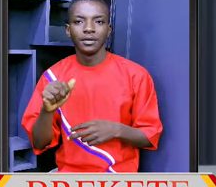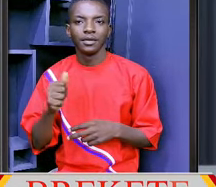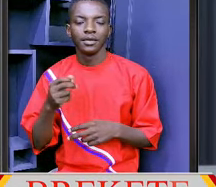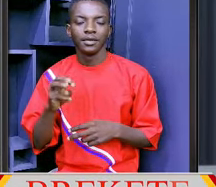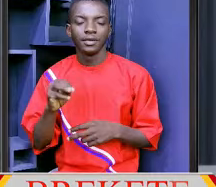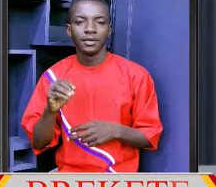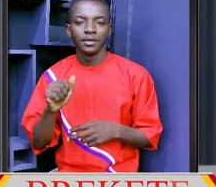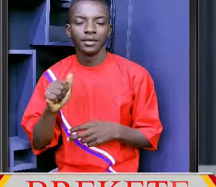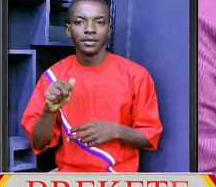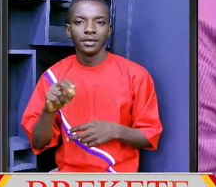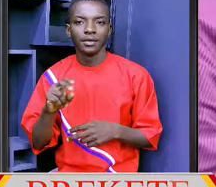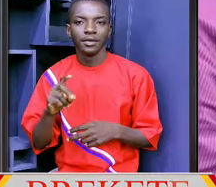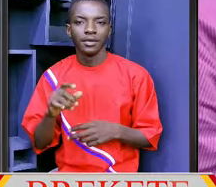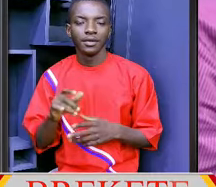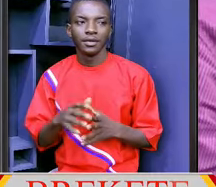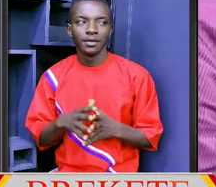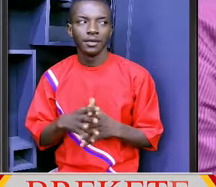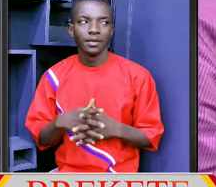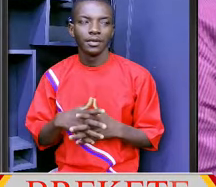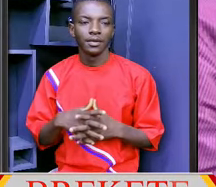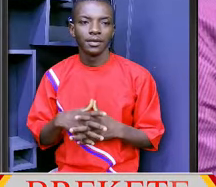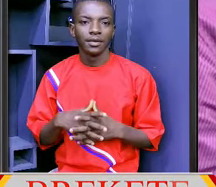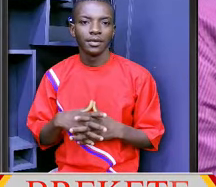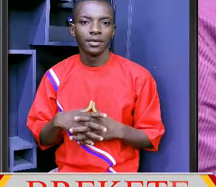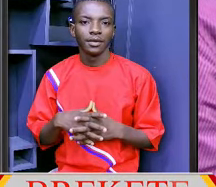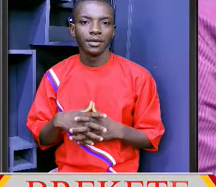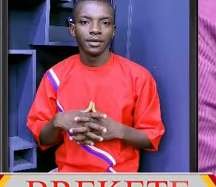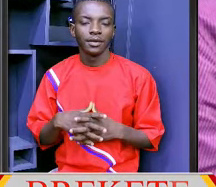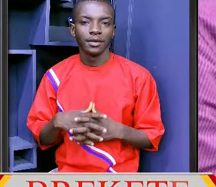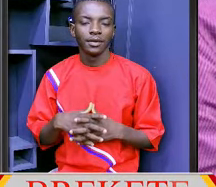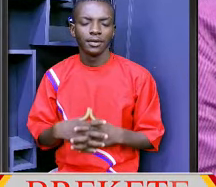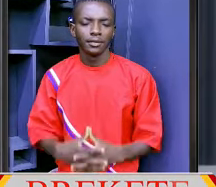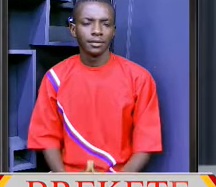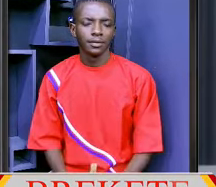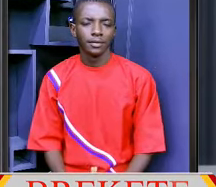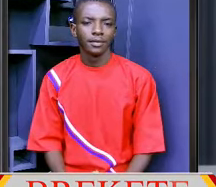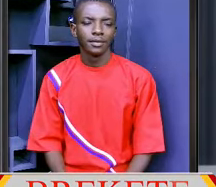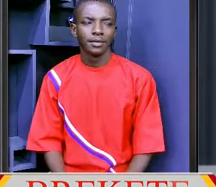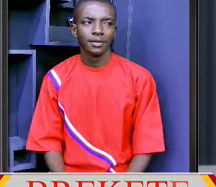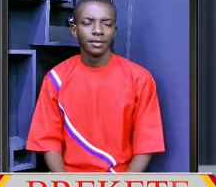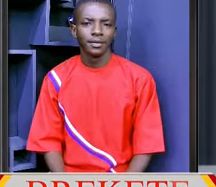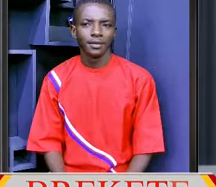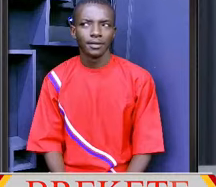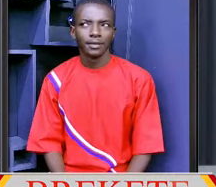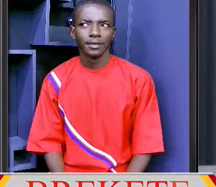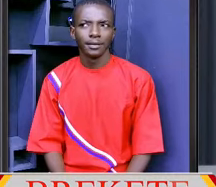Lamidi. Okay, Hamidi, how are you, sir? I'm fine, sir. Good.